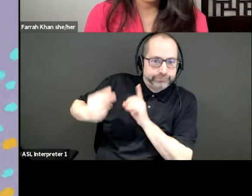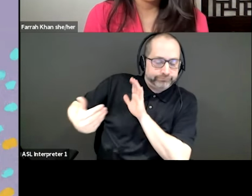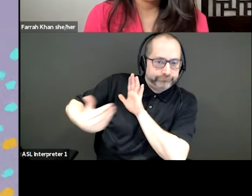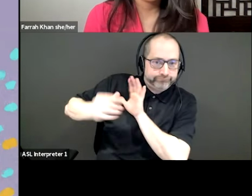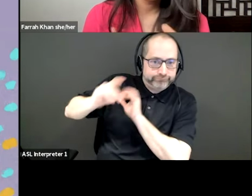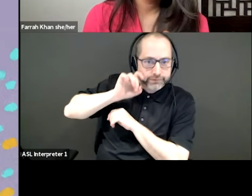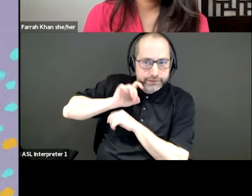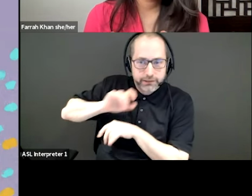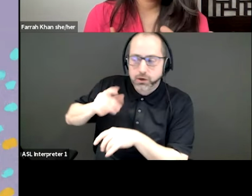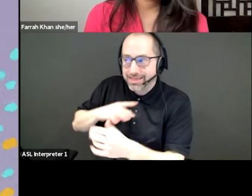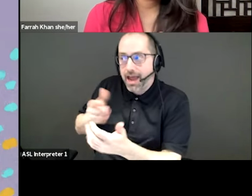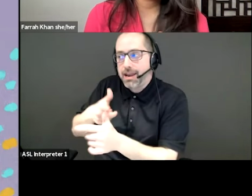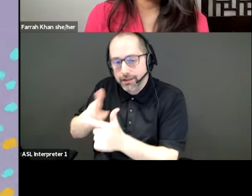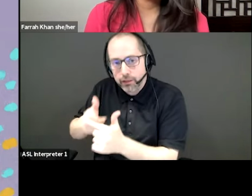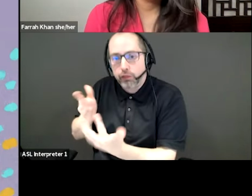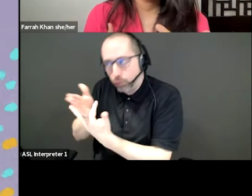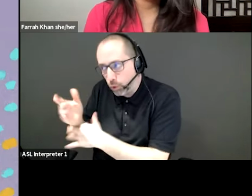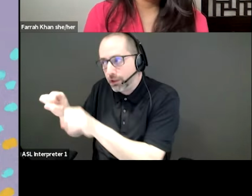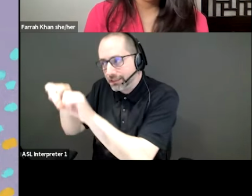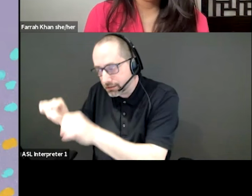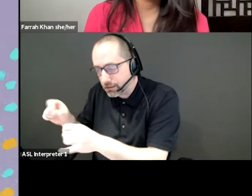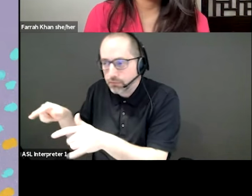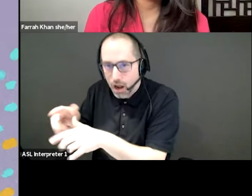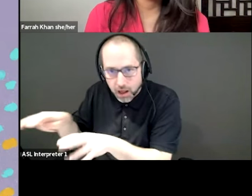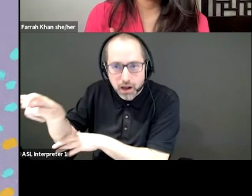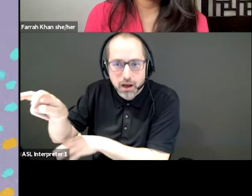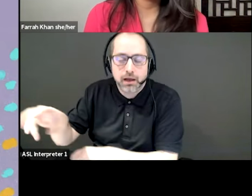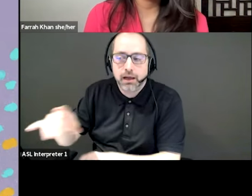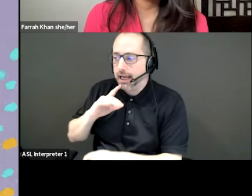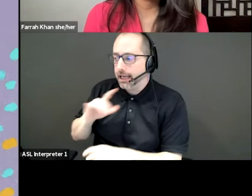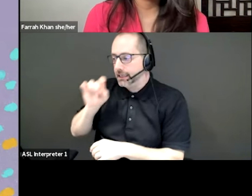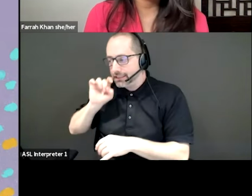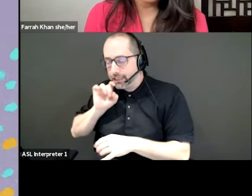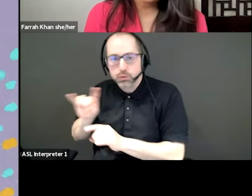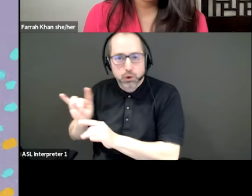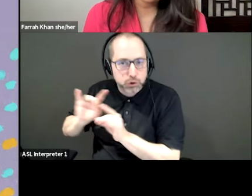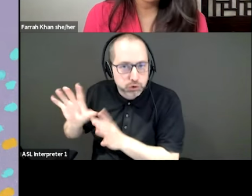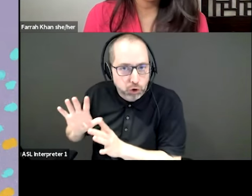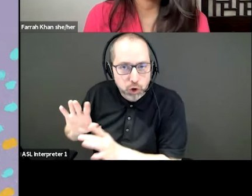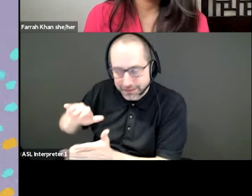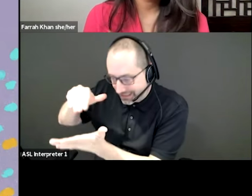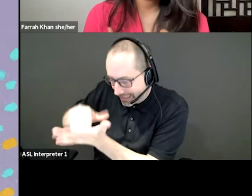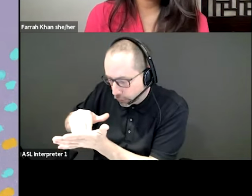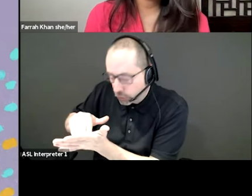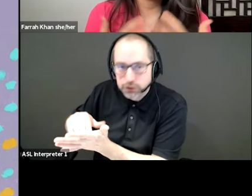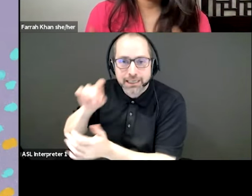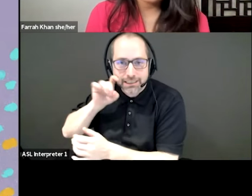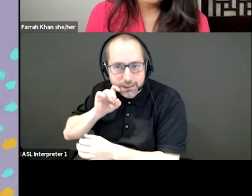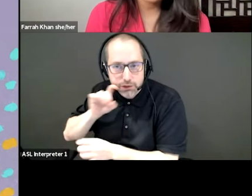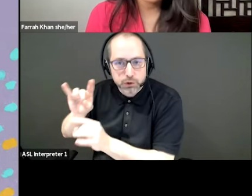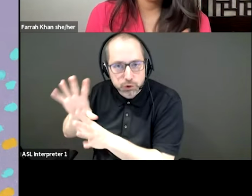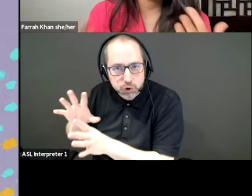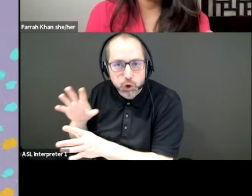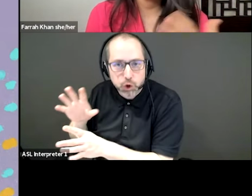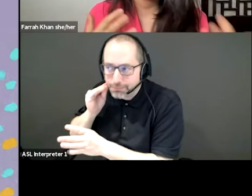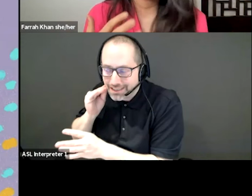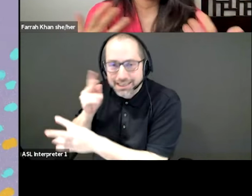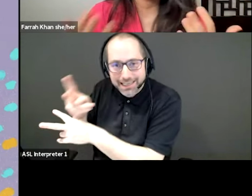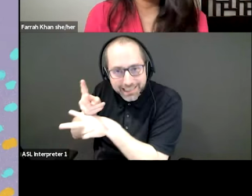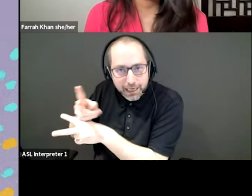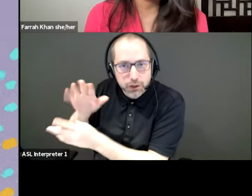through systems. It was important for us to talk to people in sexual assault centers and sexual assault domestic violence care centers to understand what they were seeing that